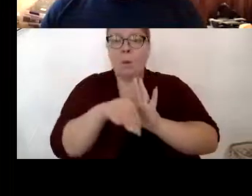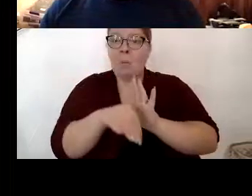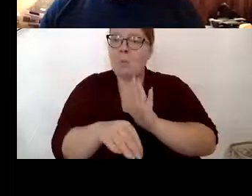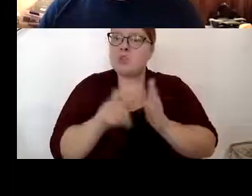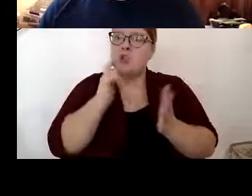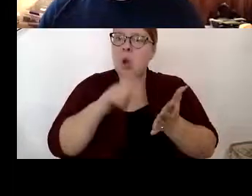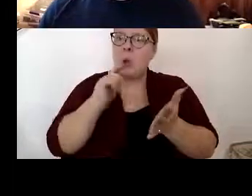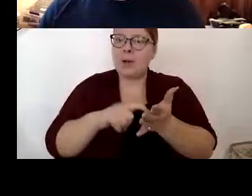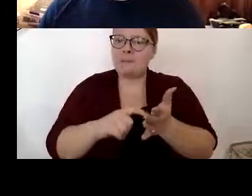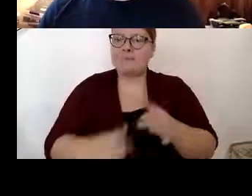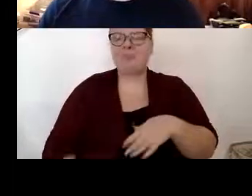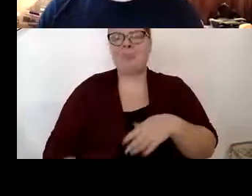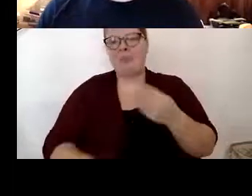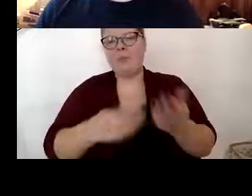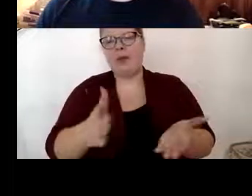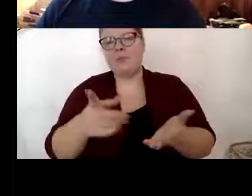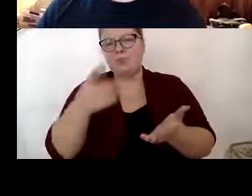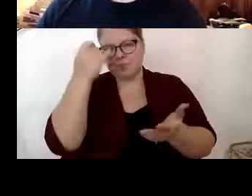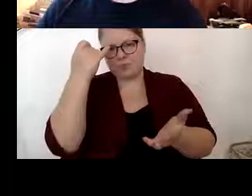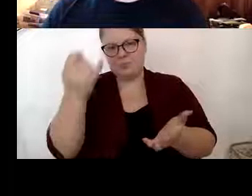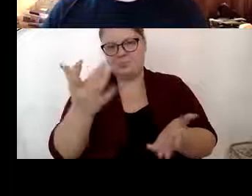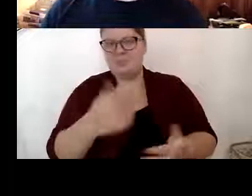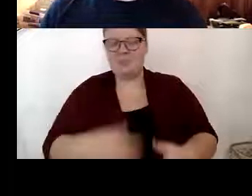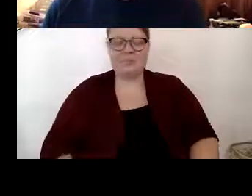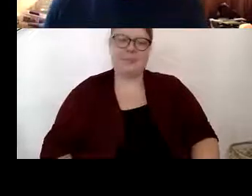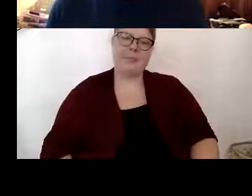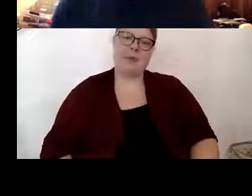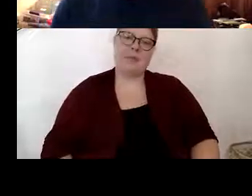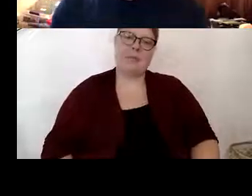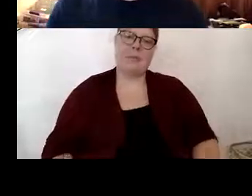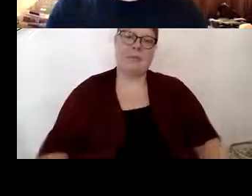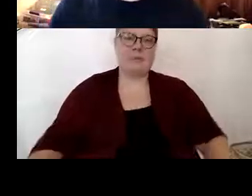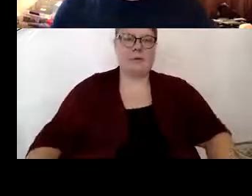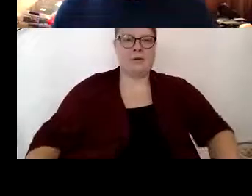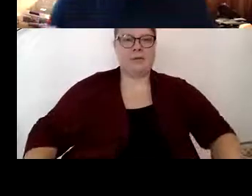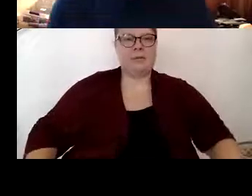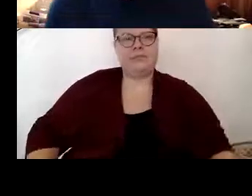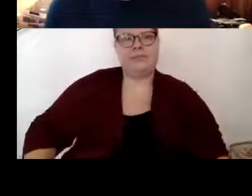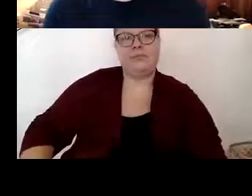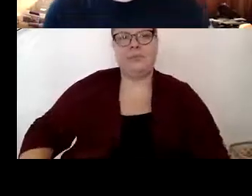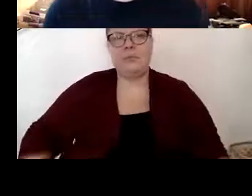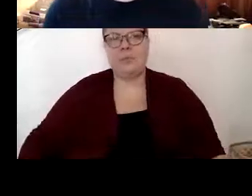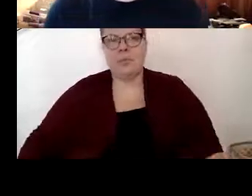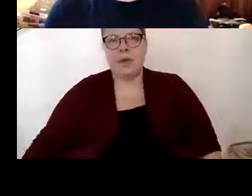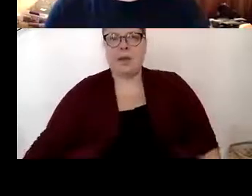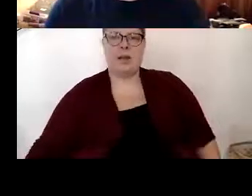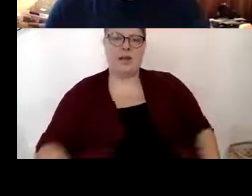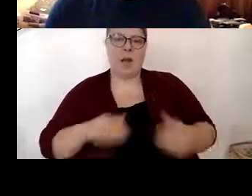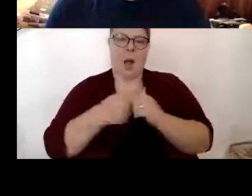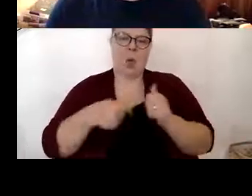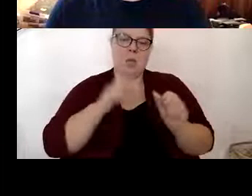So that kind of gives you a little bit of an idea about how, we kind of cope with cravings.